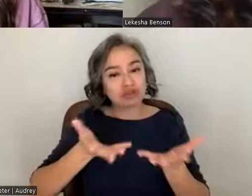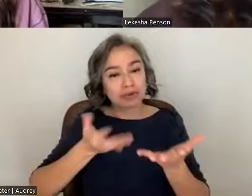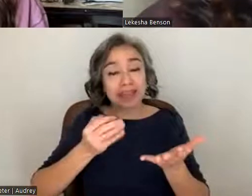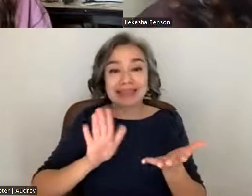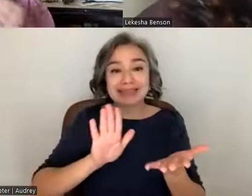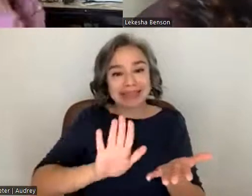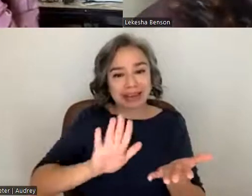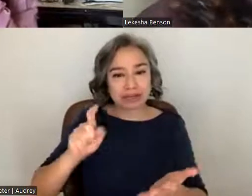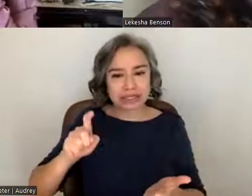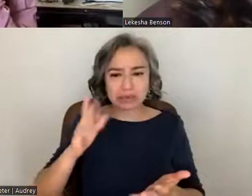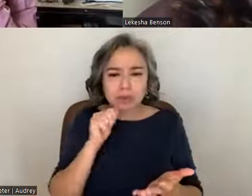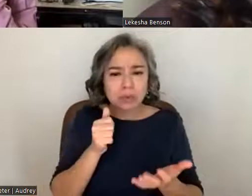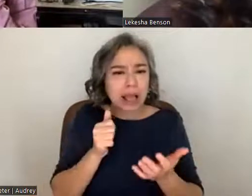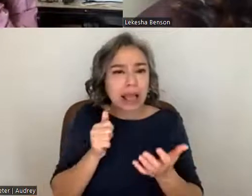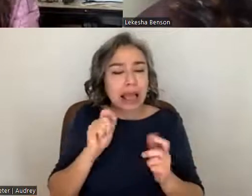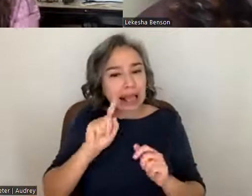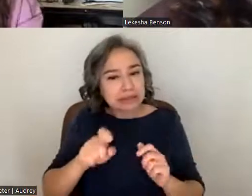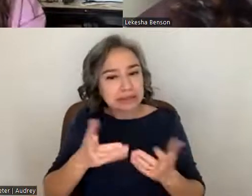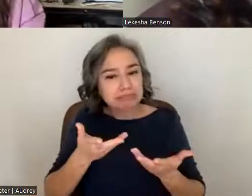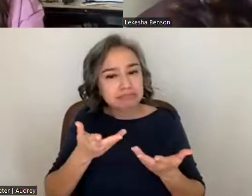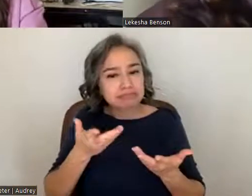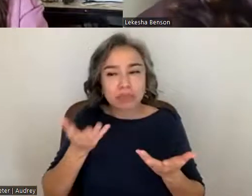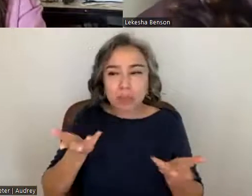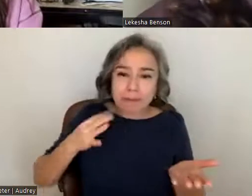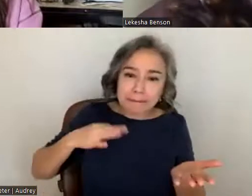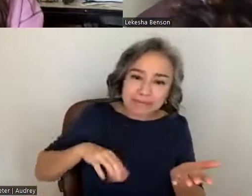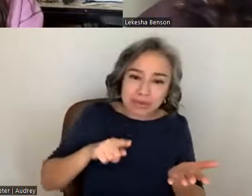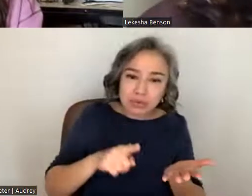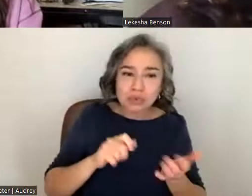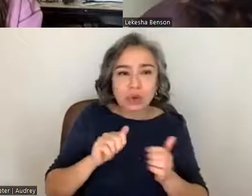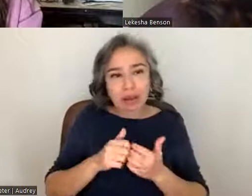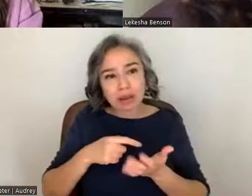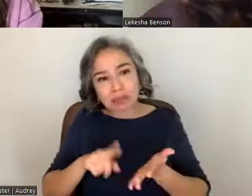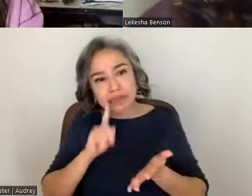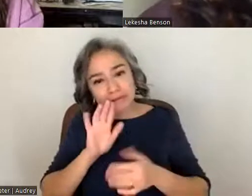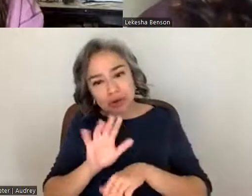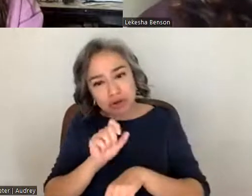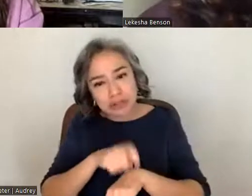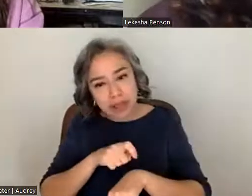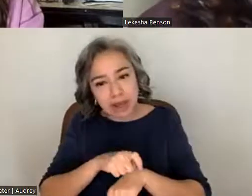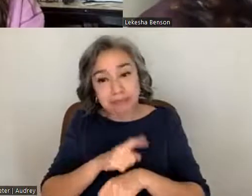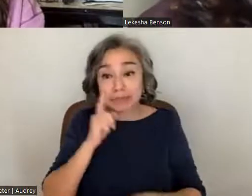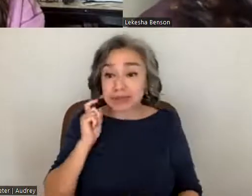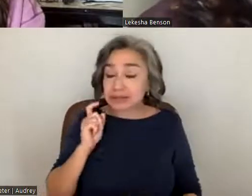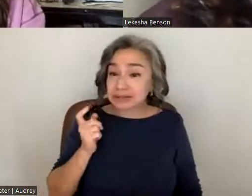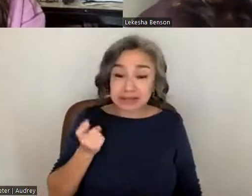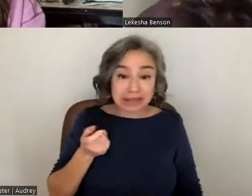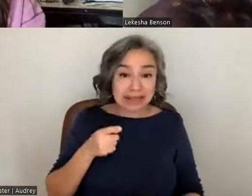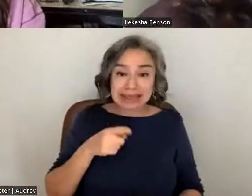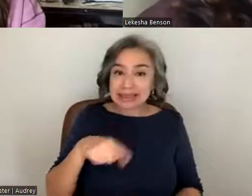ask people, what is it that would benefit you? How can we compensate you for your time? Because they are needed, their opinions are